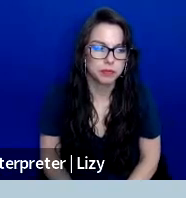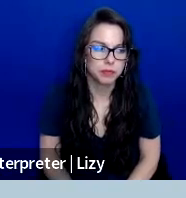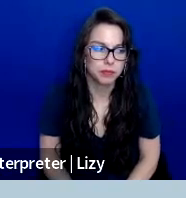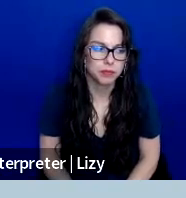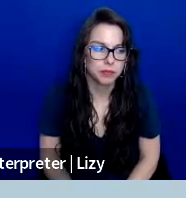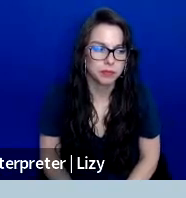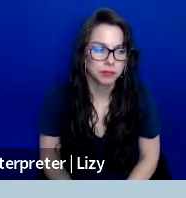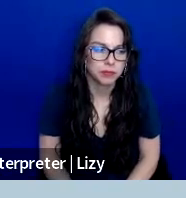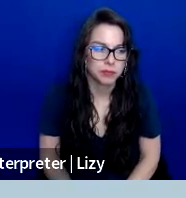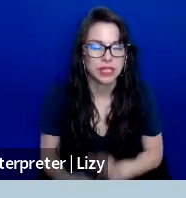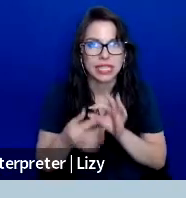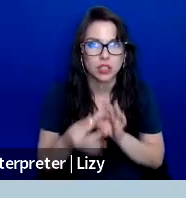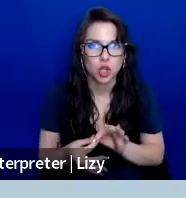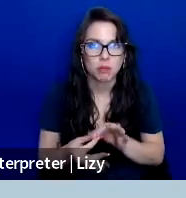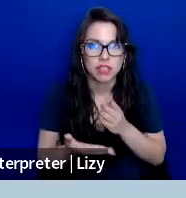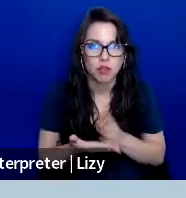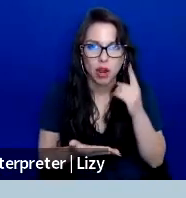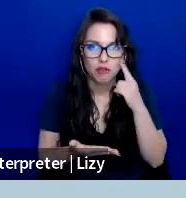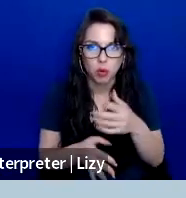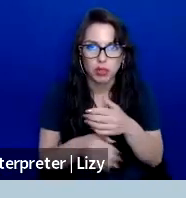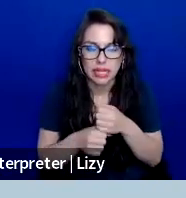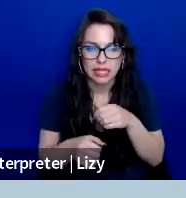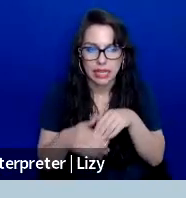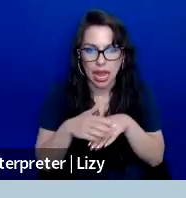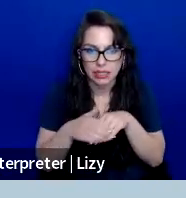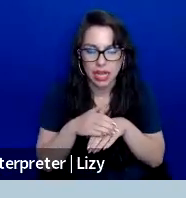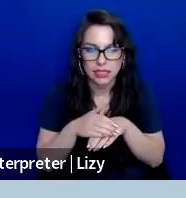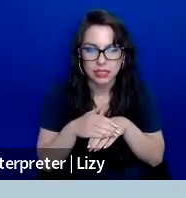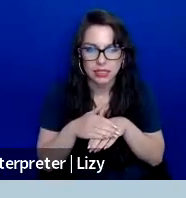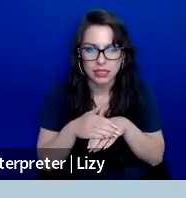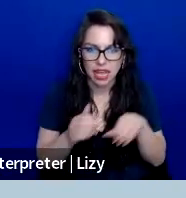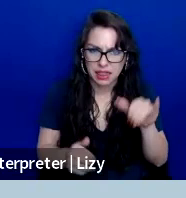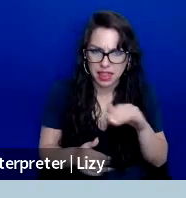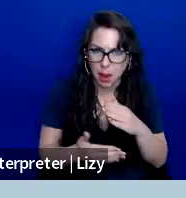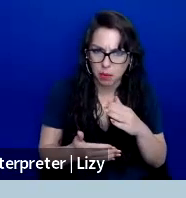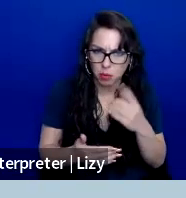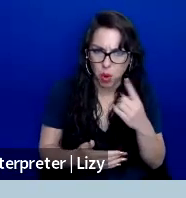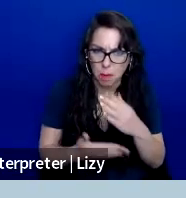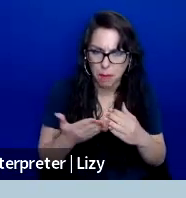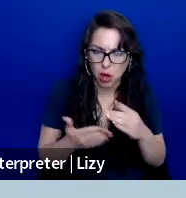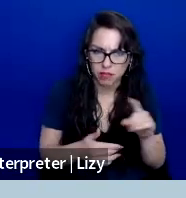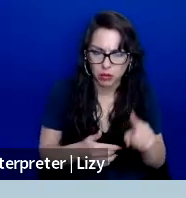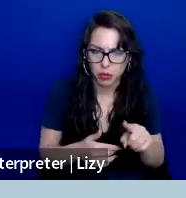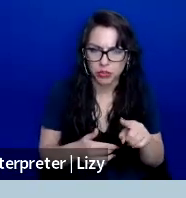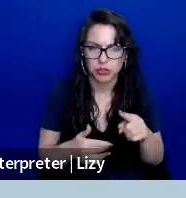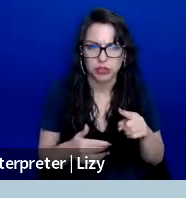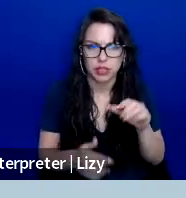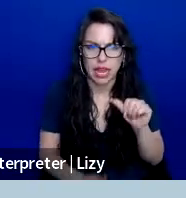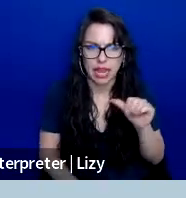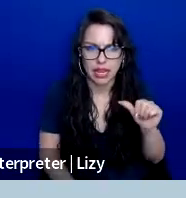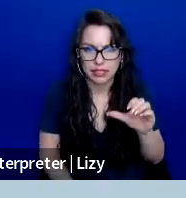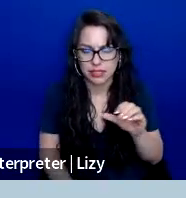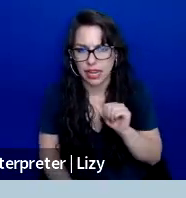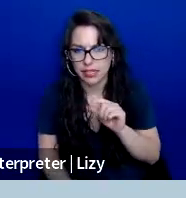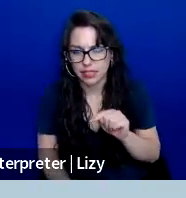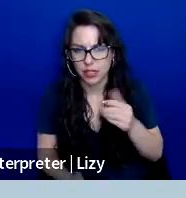the right to have access to, in part of that question, the right to have access to AAC and AT, it